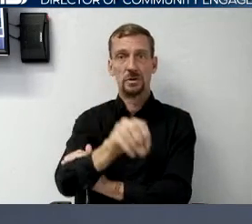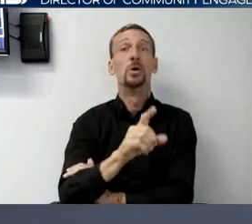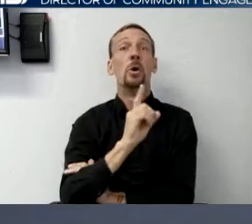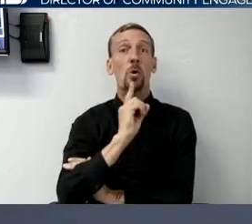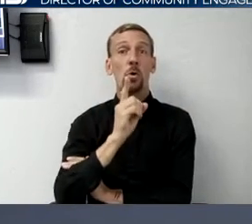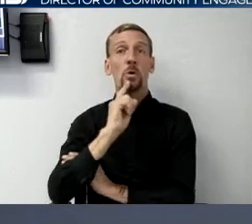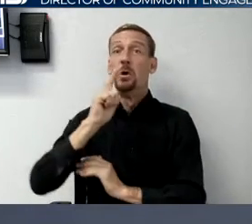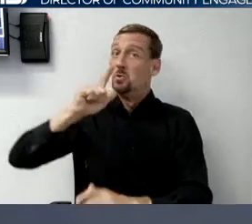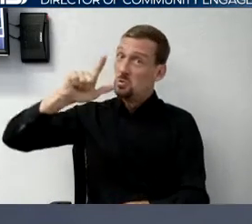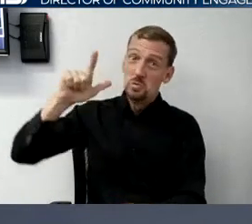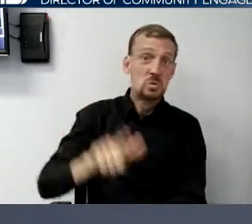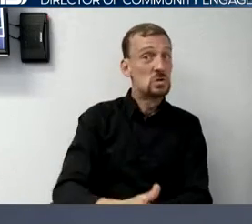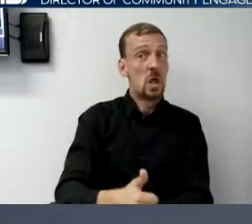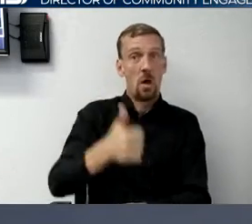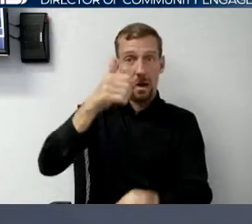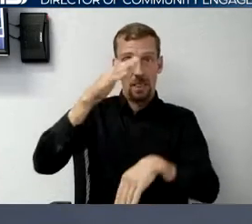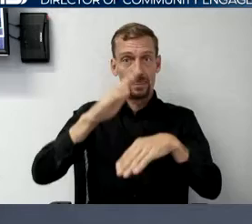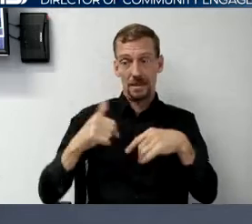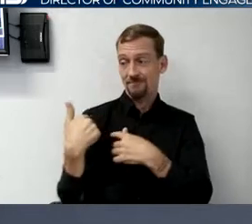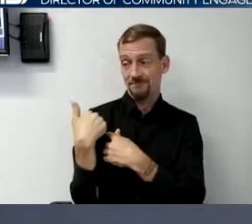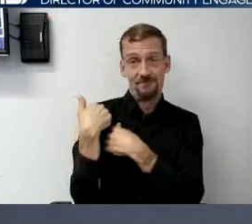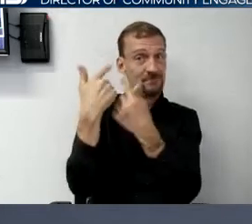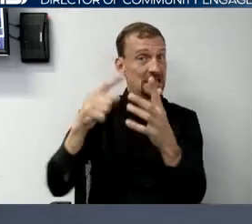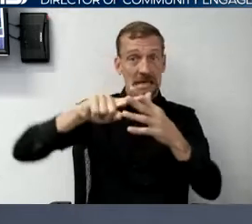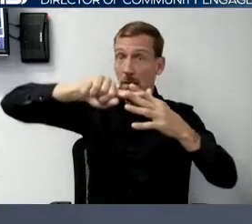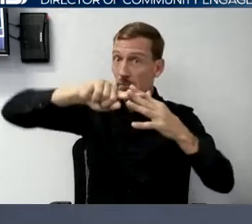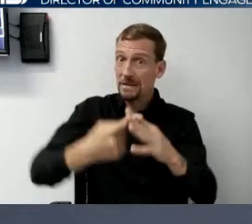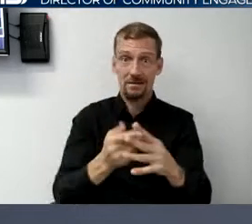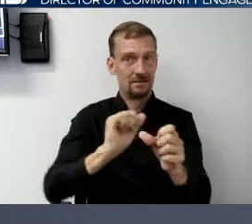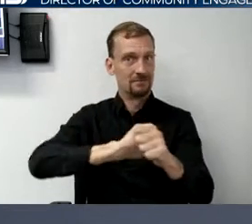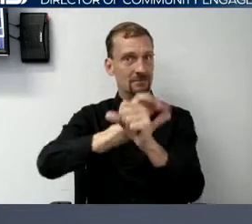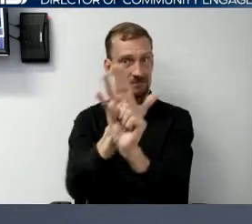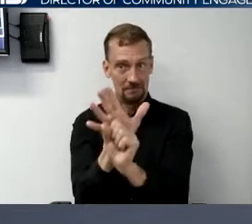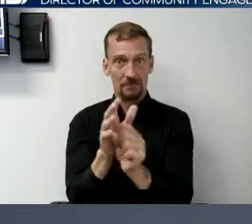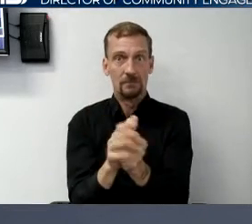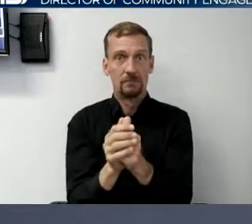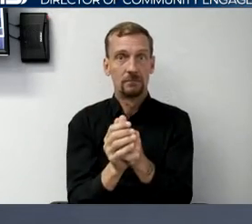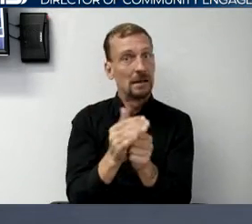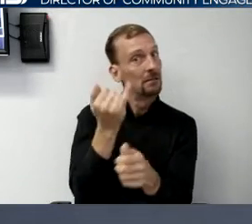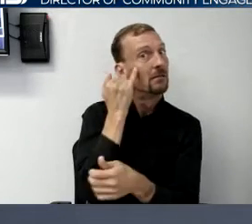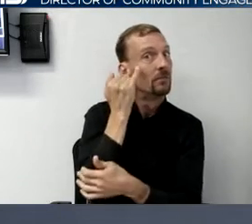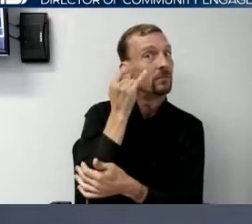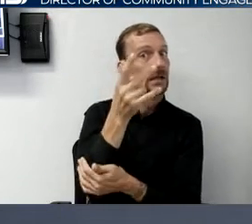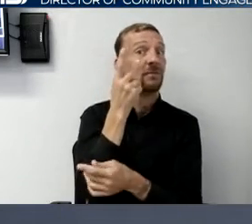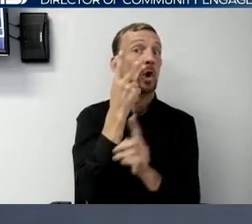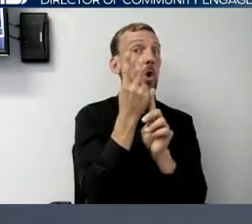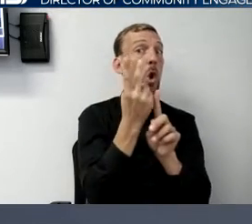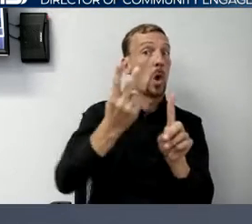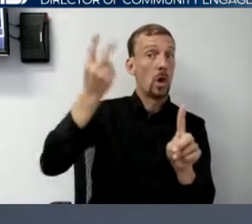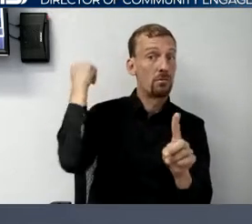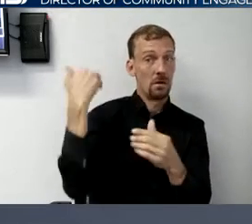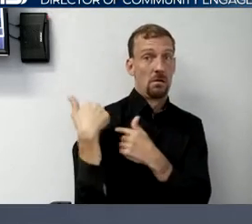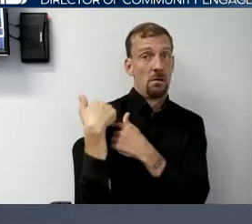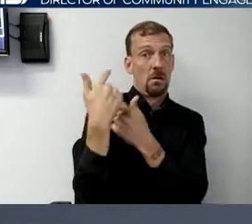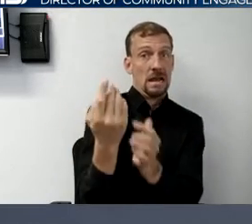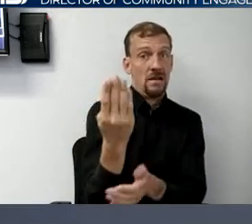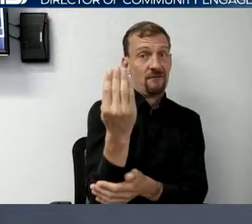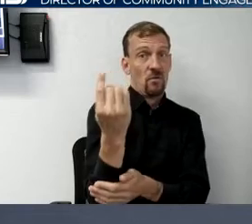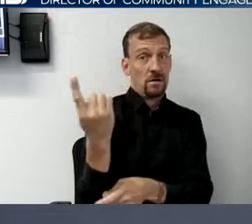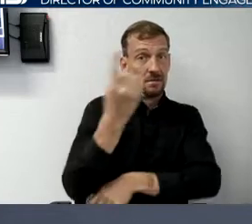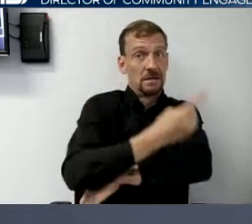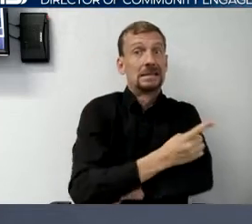been over the entire duration of the pandemic. And if you look back over the last 14 days, it's